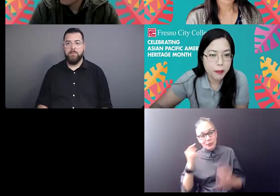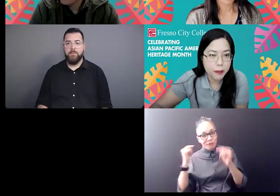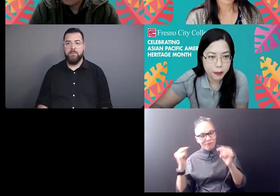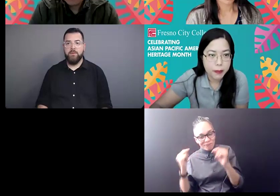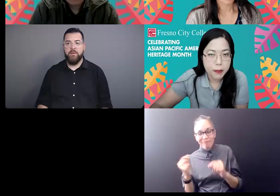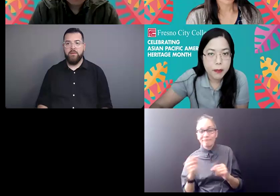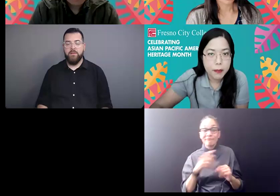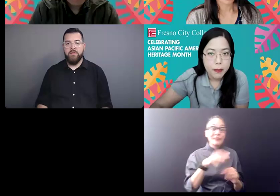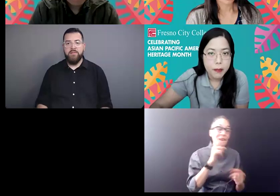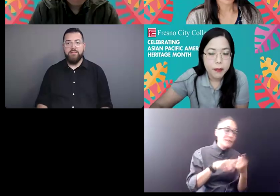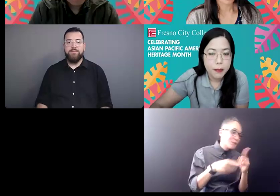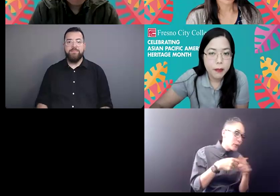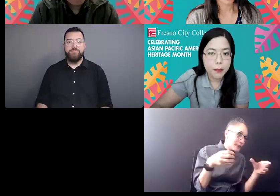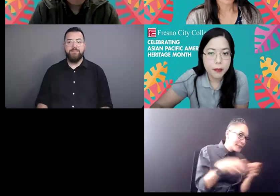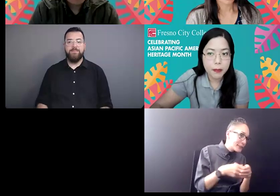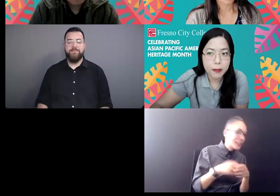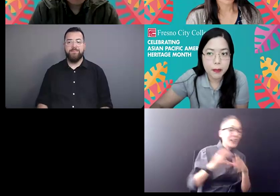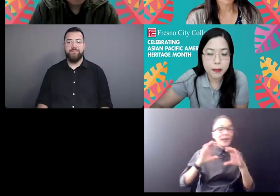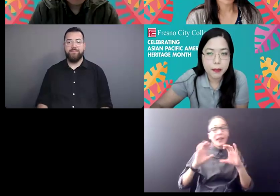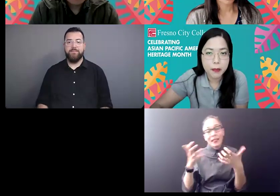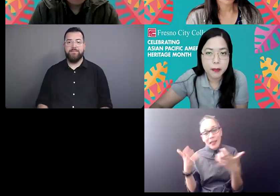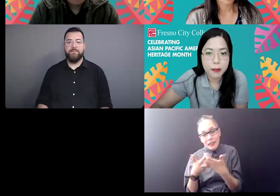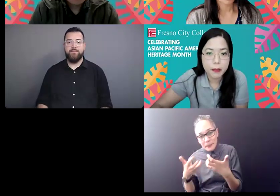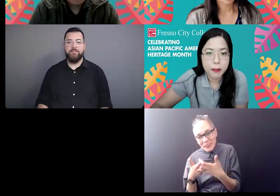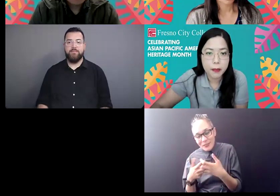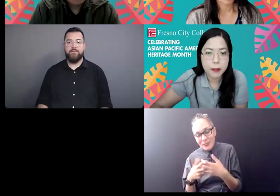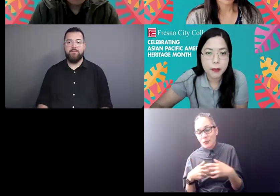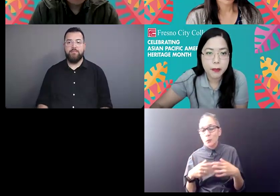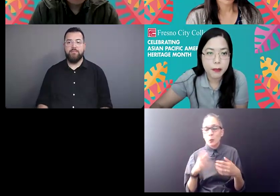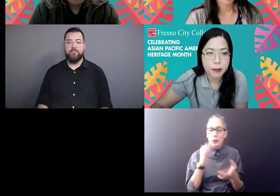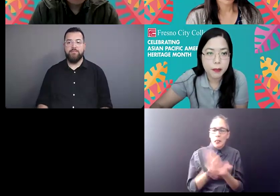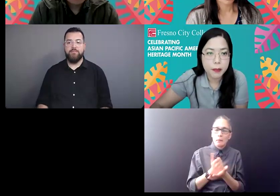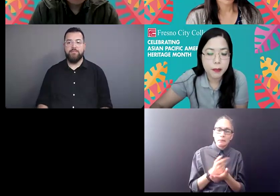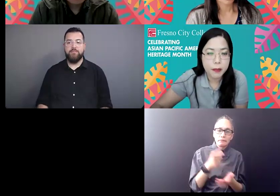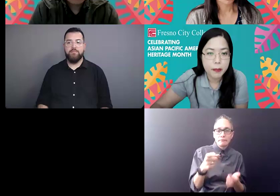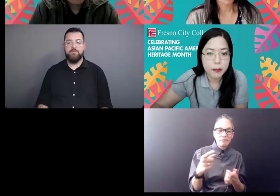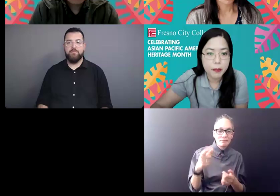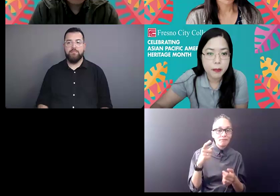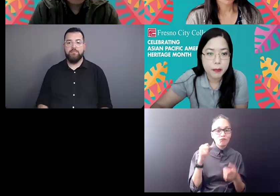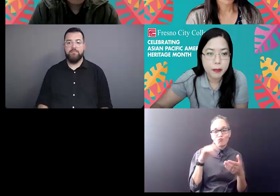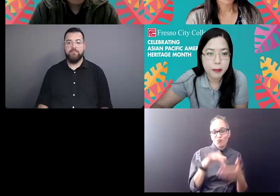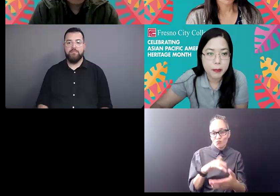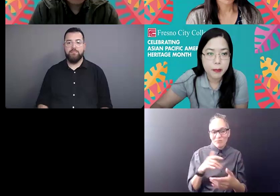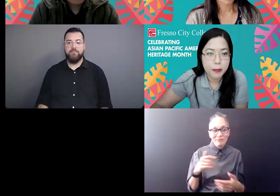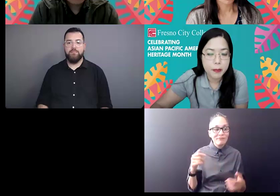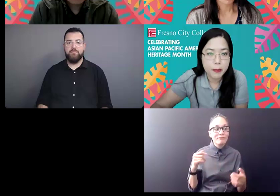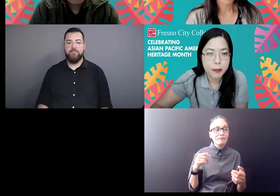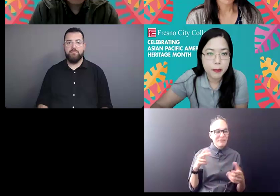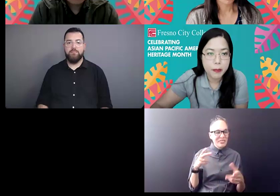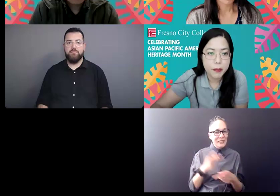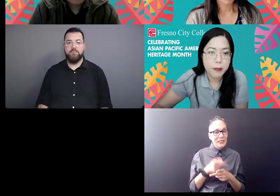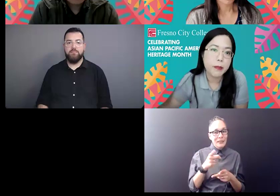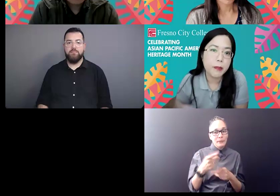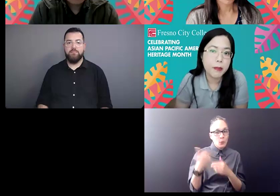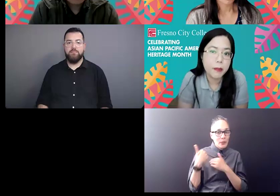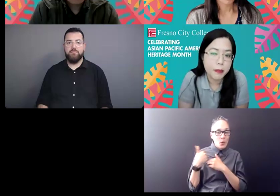can find friends, other classmates that will help you study with and things like that, and kind of keep you accountable